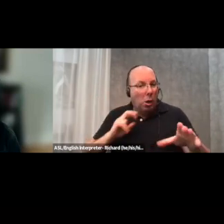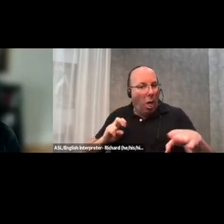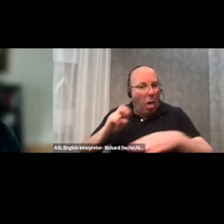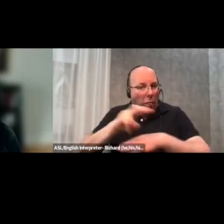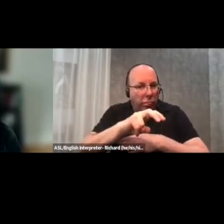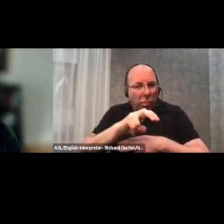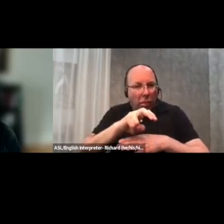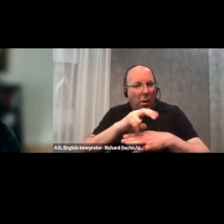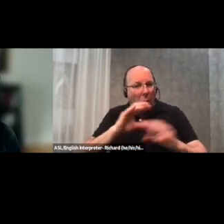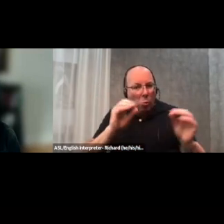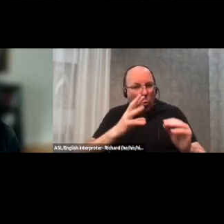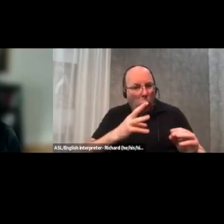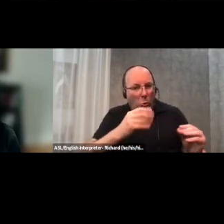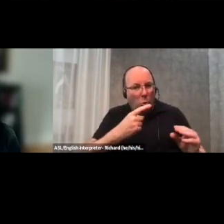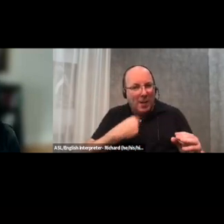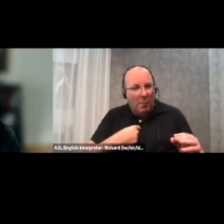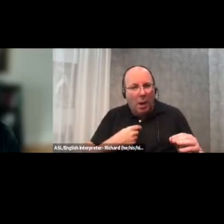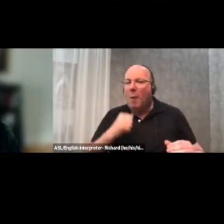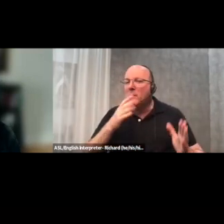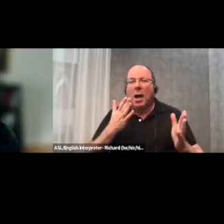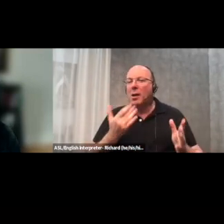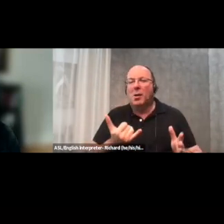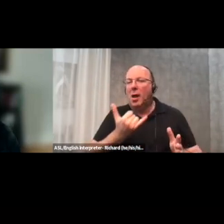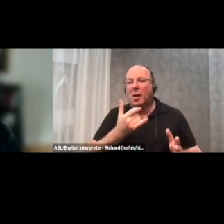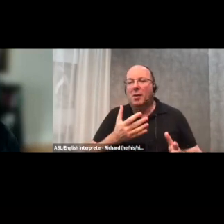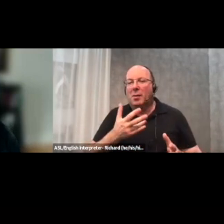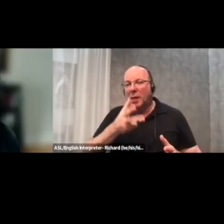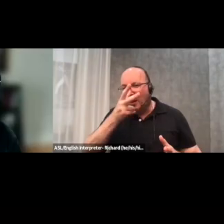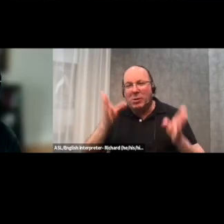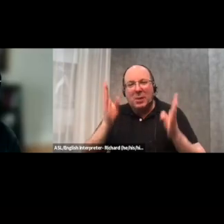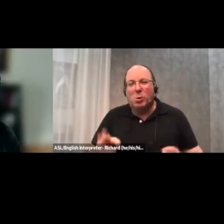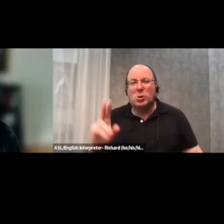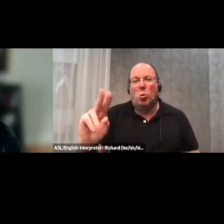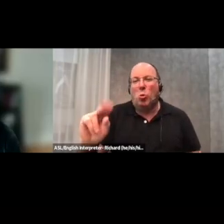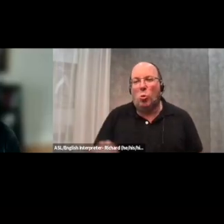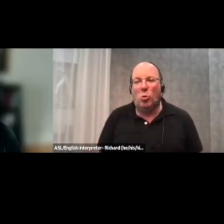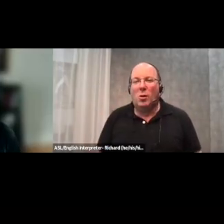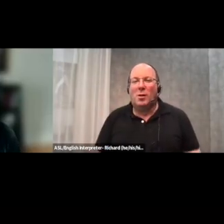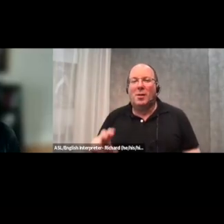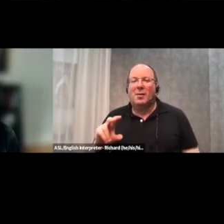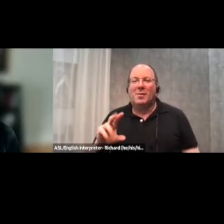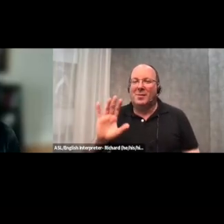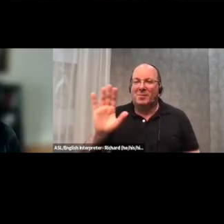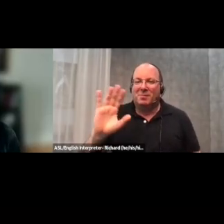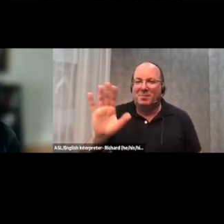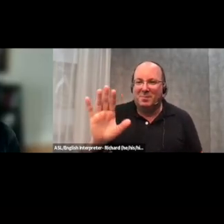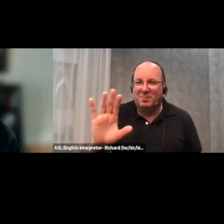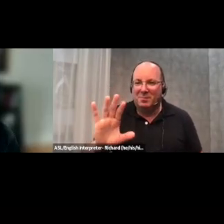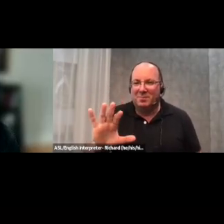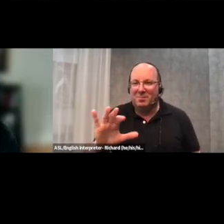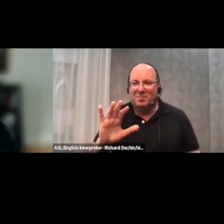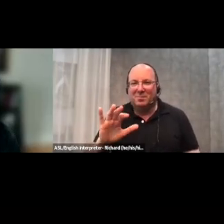and unknown originally. Absolutely. Yeah, it definitely does not necessarily make you a bad person. So thank you for bringing that